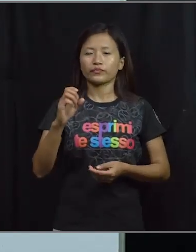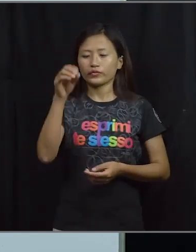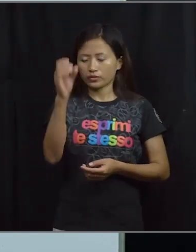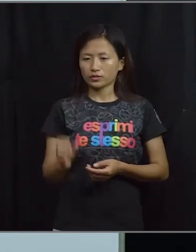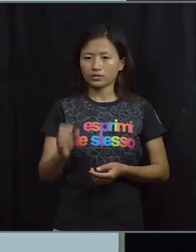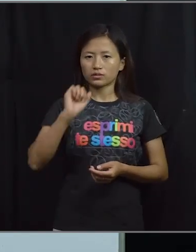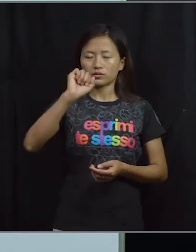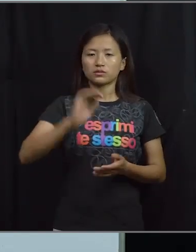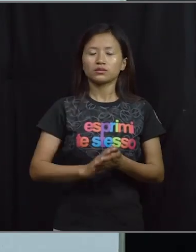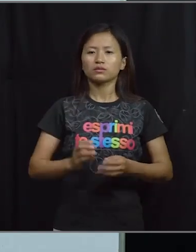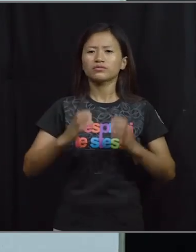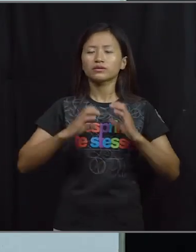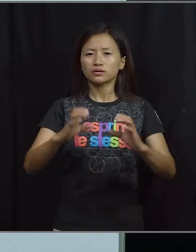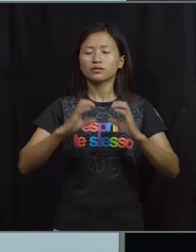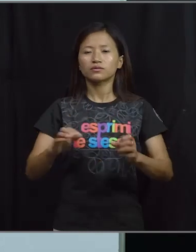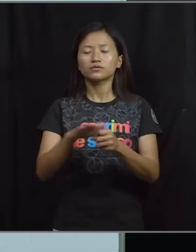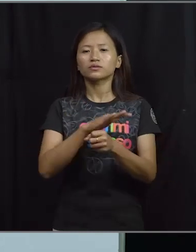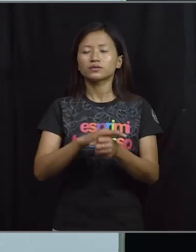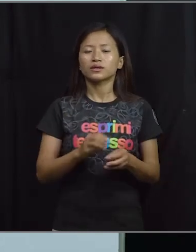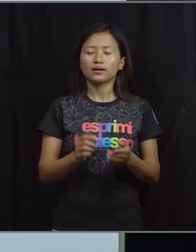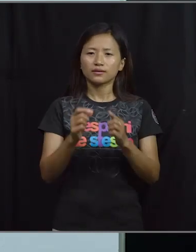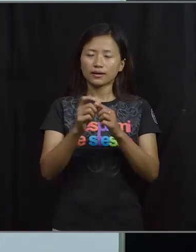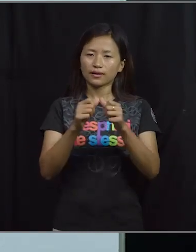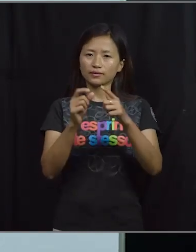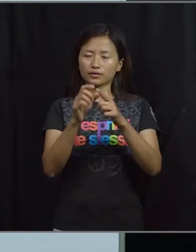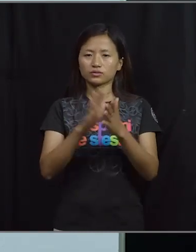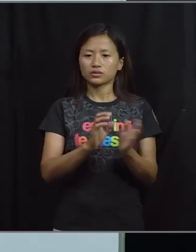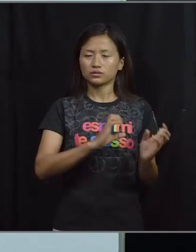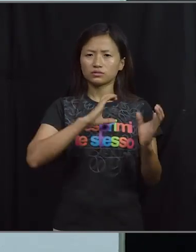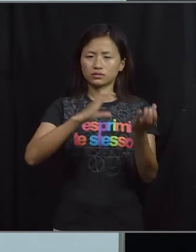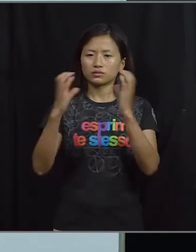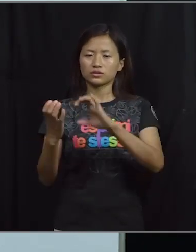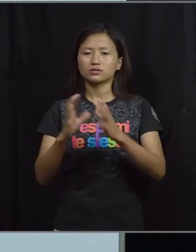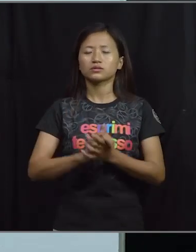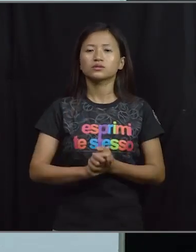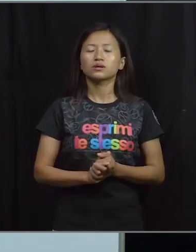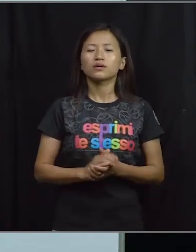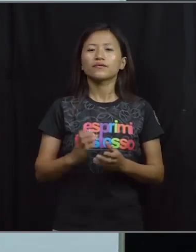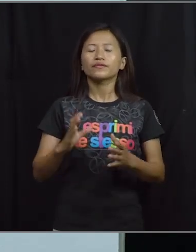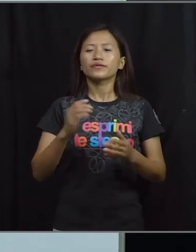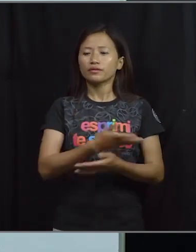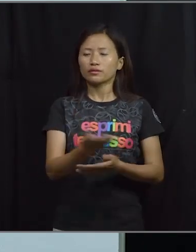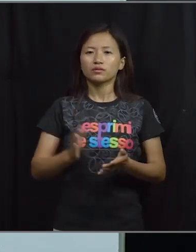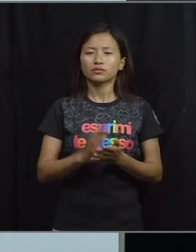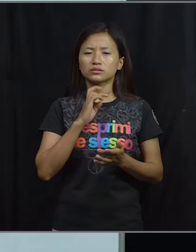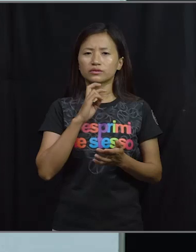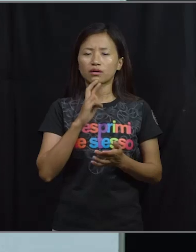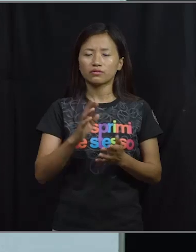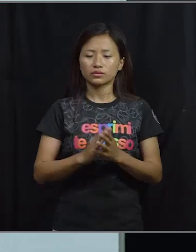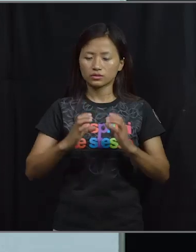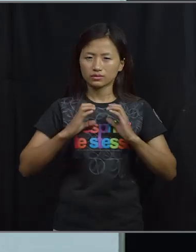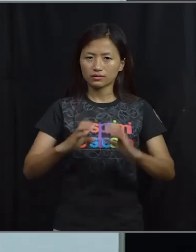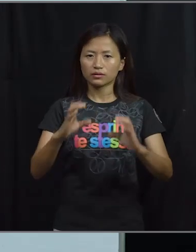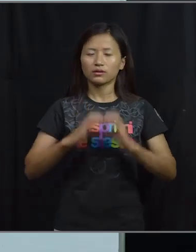and cautious while adapting to changes. While adapting to changes, they are very cautious and very careful